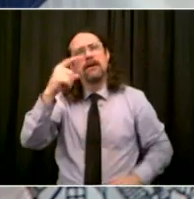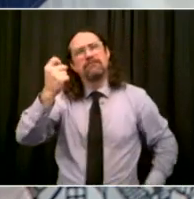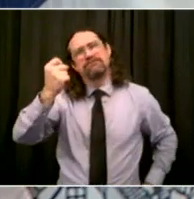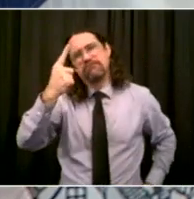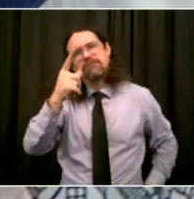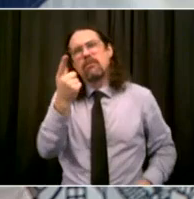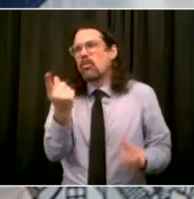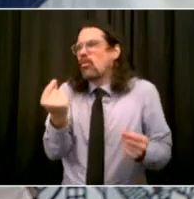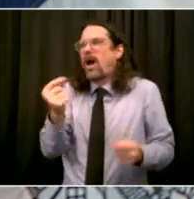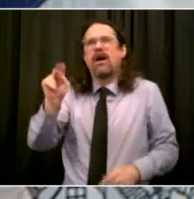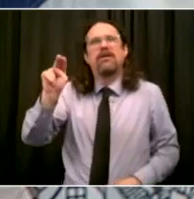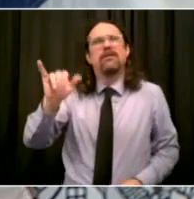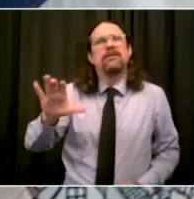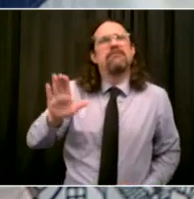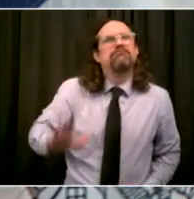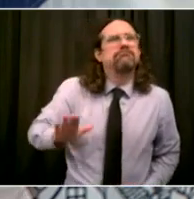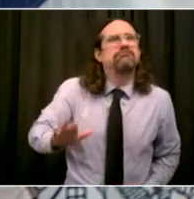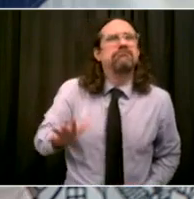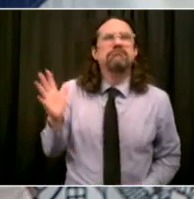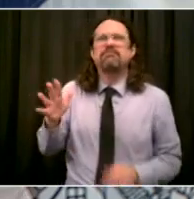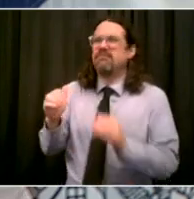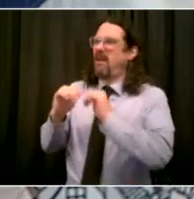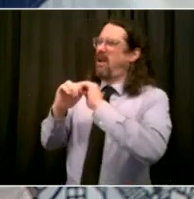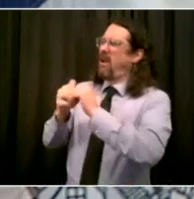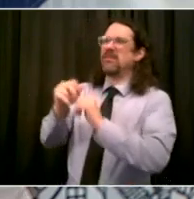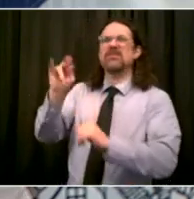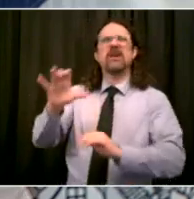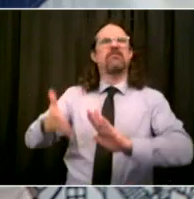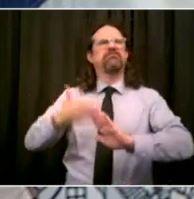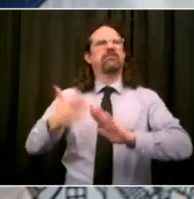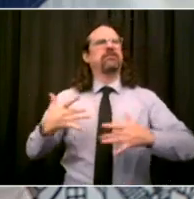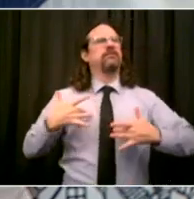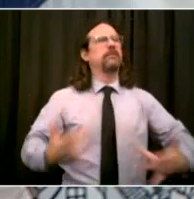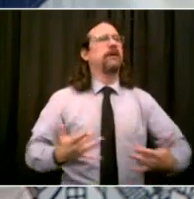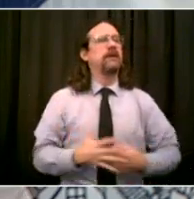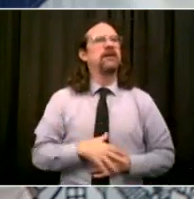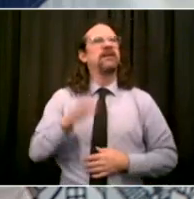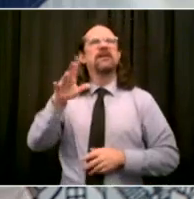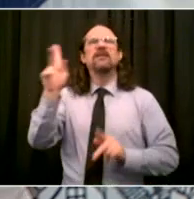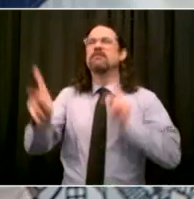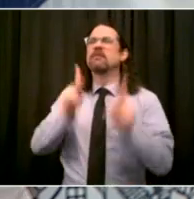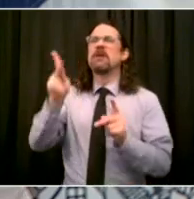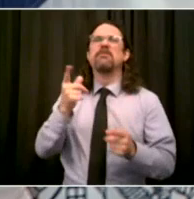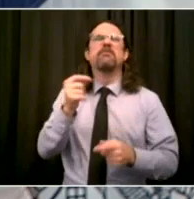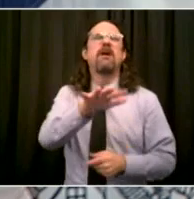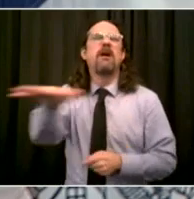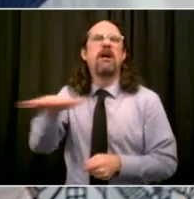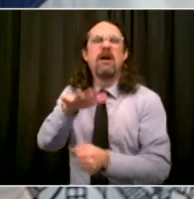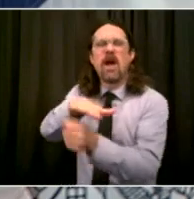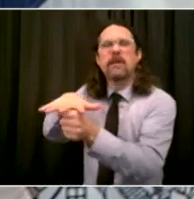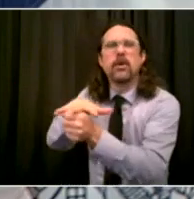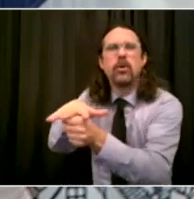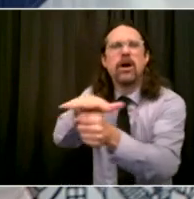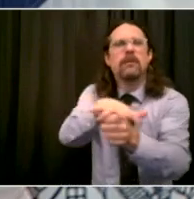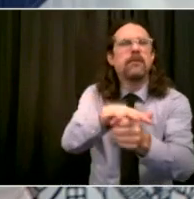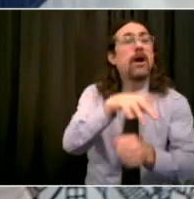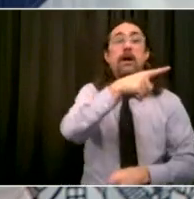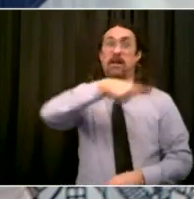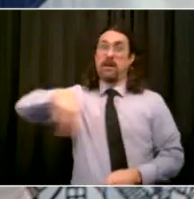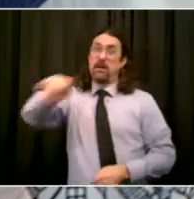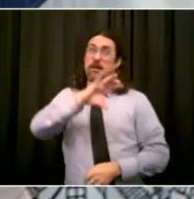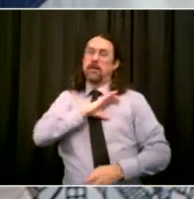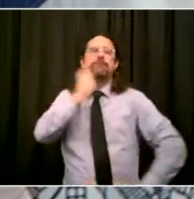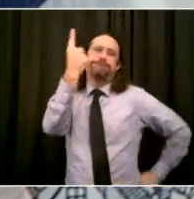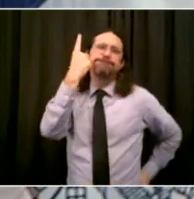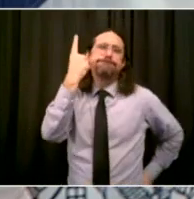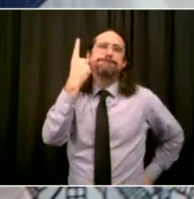over the city that there are people there that they can immediately relate to, understand their lives, and that everyone's working together. That's